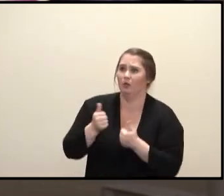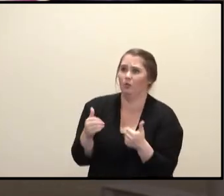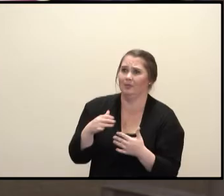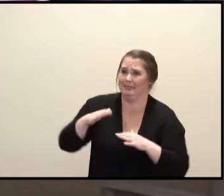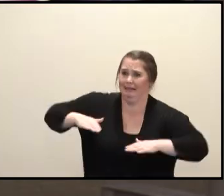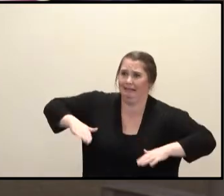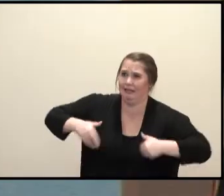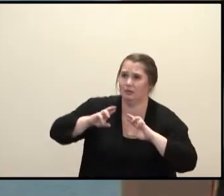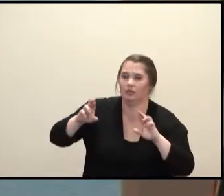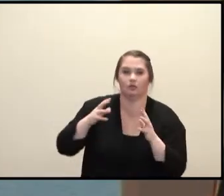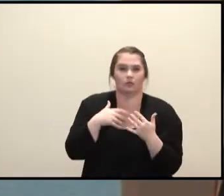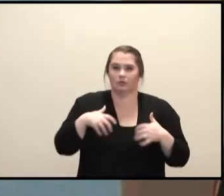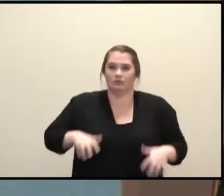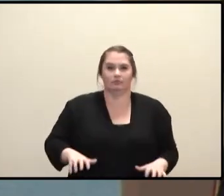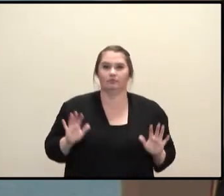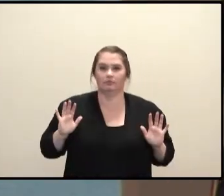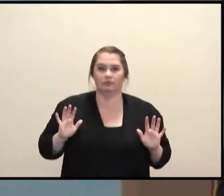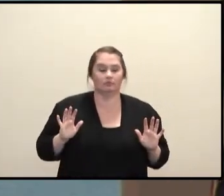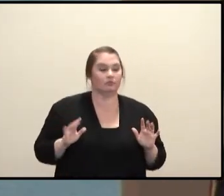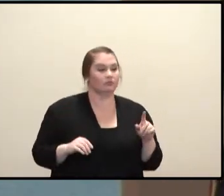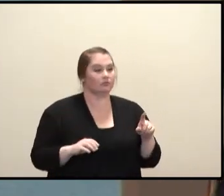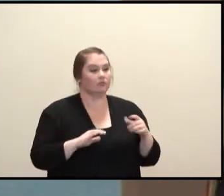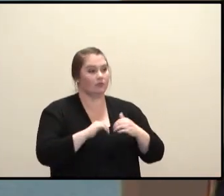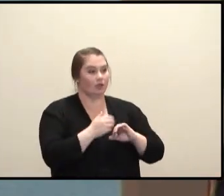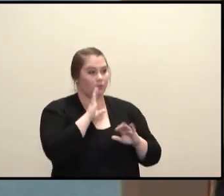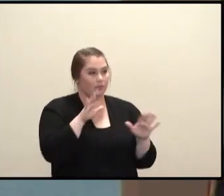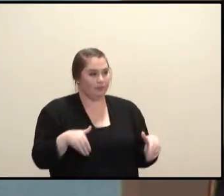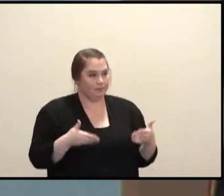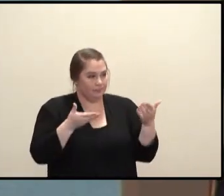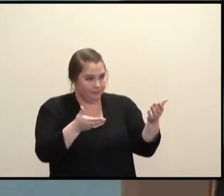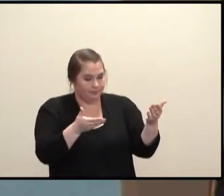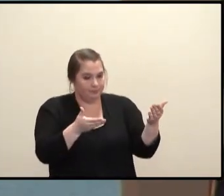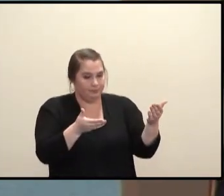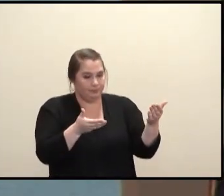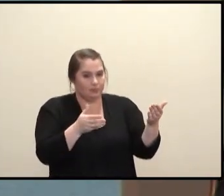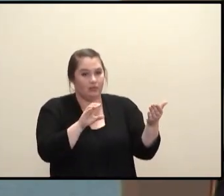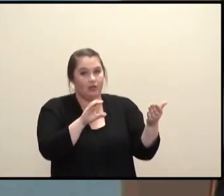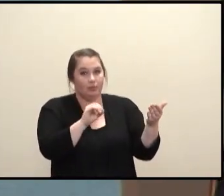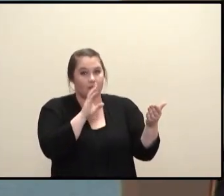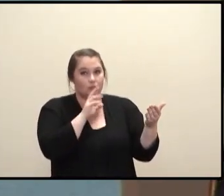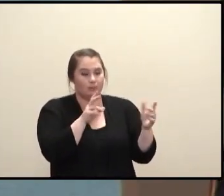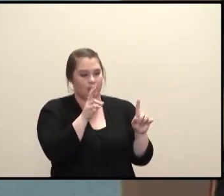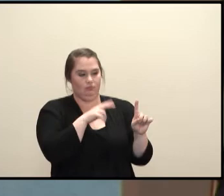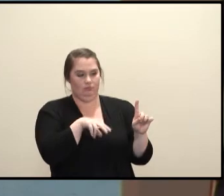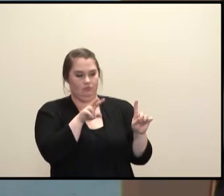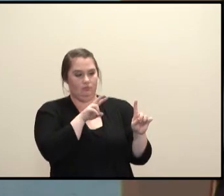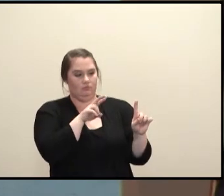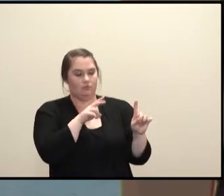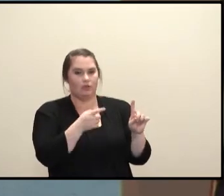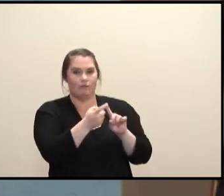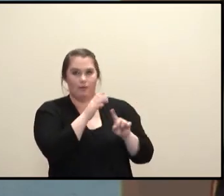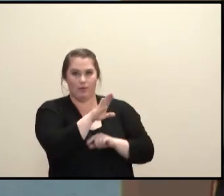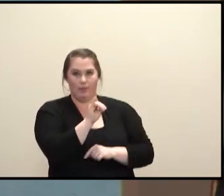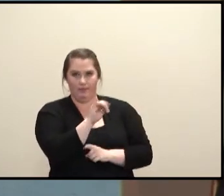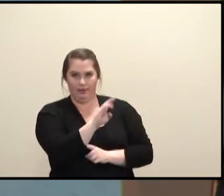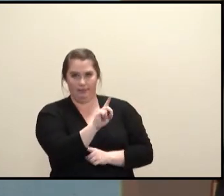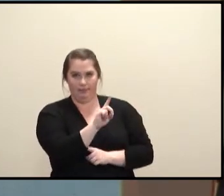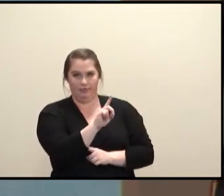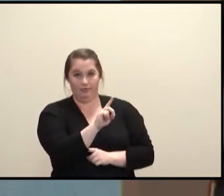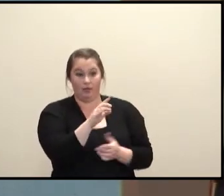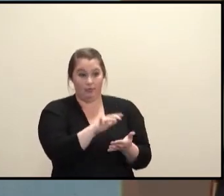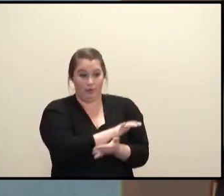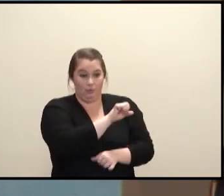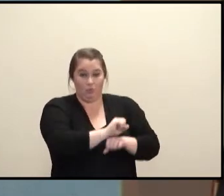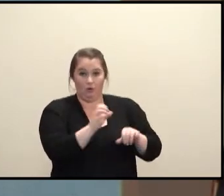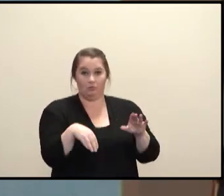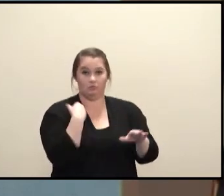the way this competitive sealed proposal works is that the companies are judged on the bids. What they submit, the paperwork